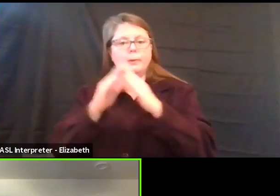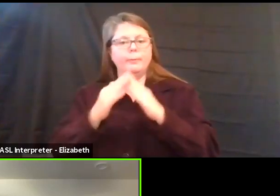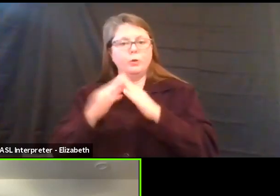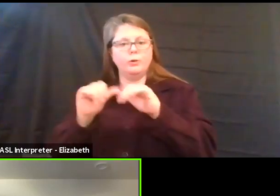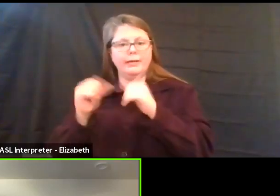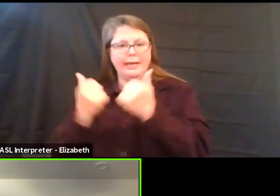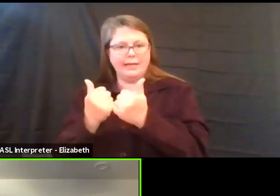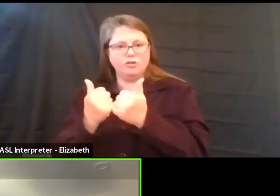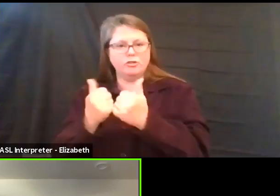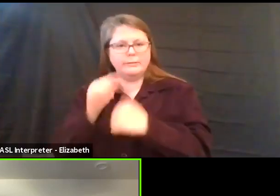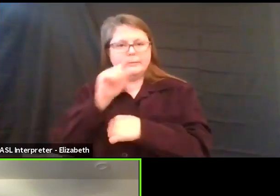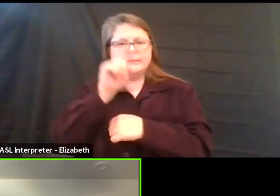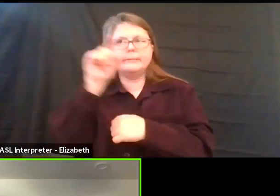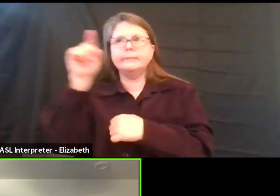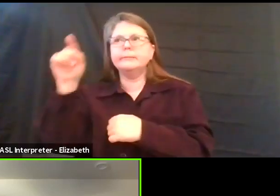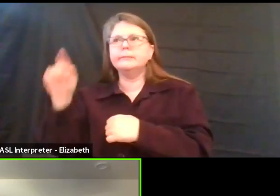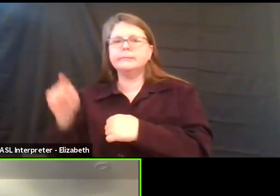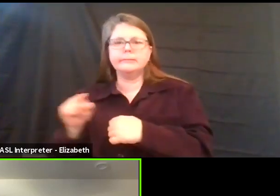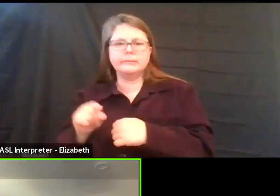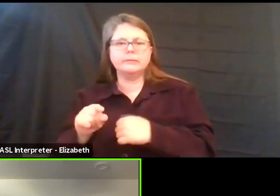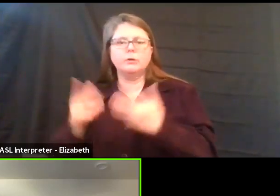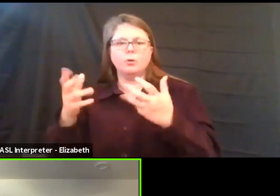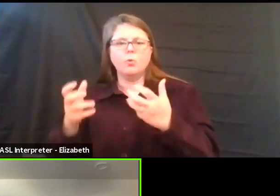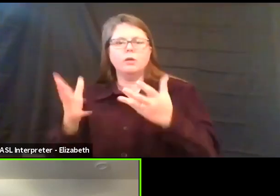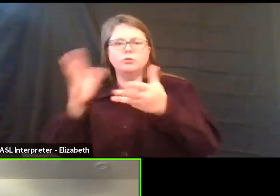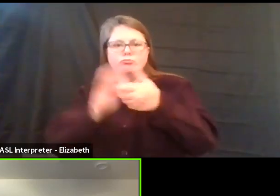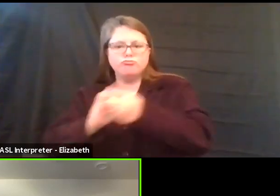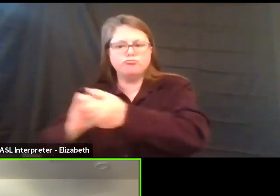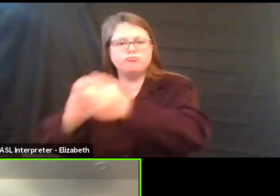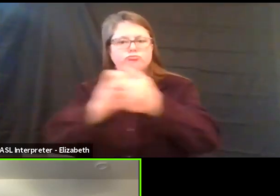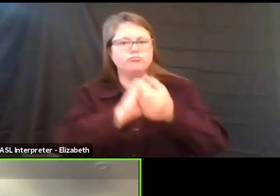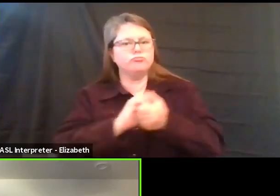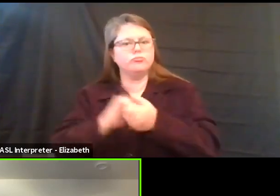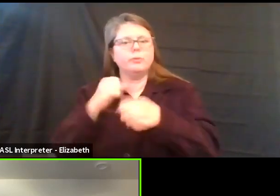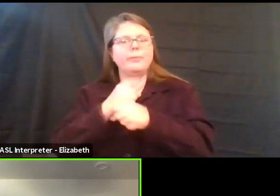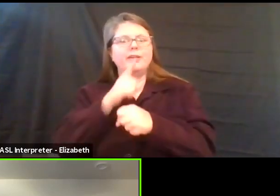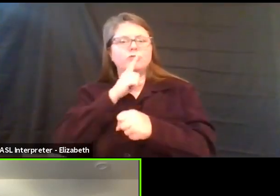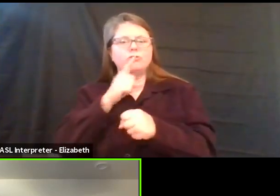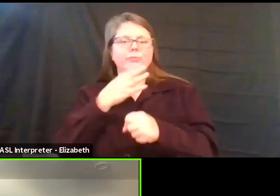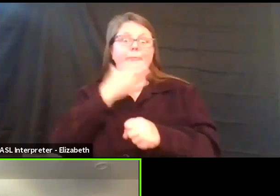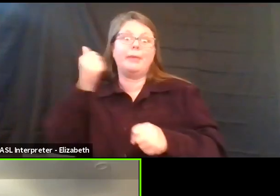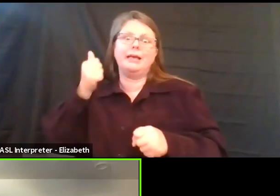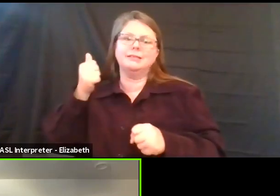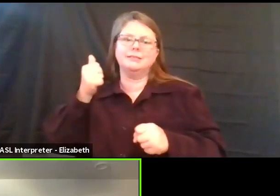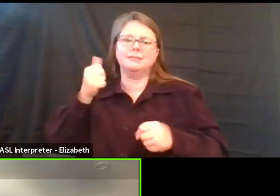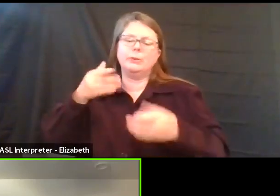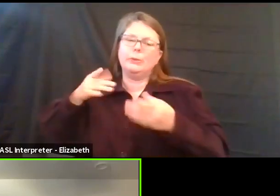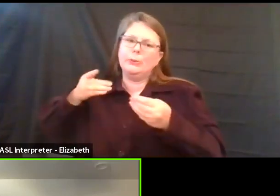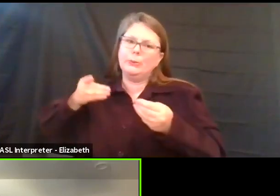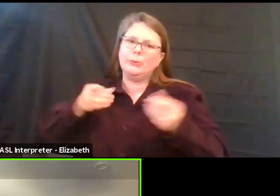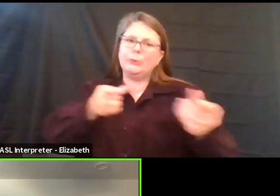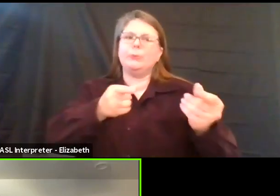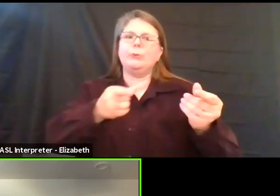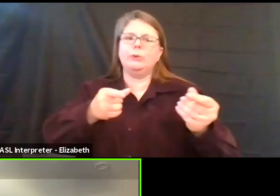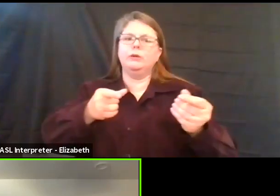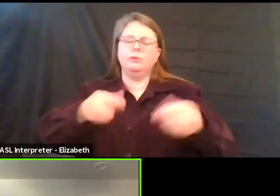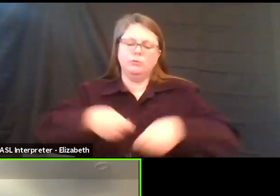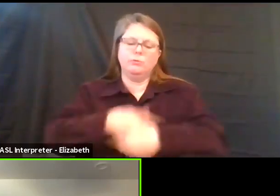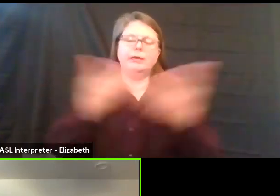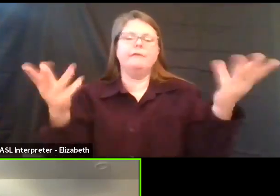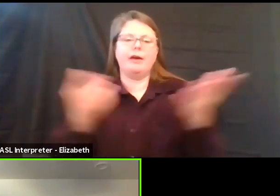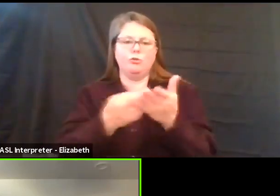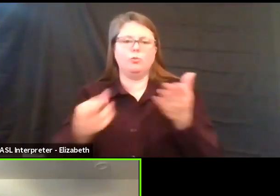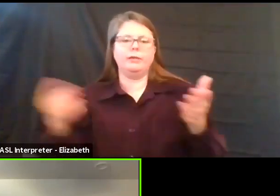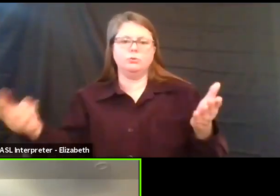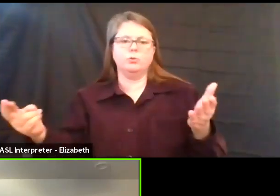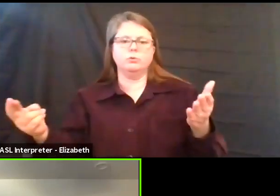out the best way to get these funds out. But definitely, it doesn't take a lot of time to get on the wait list. So I would advise